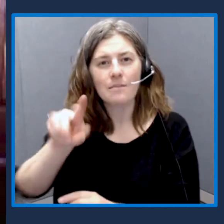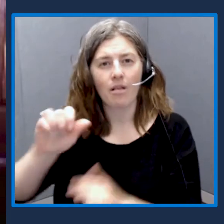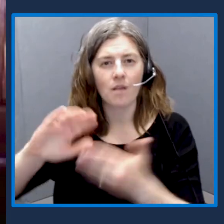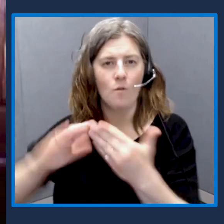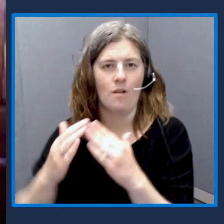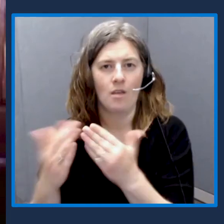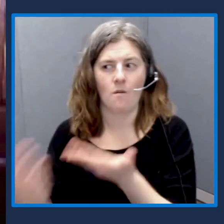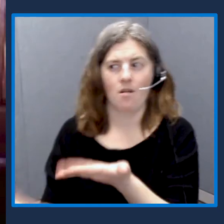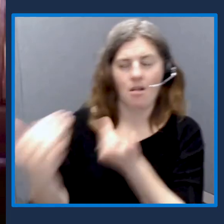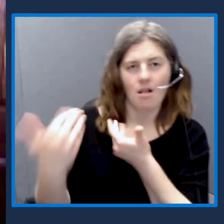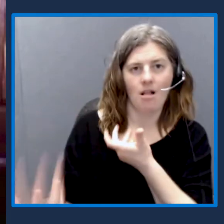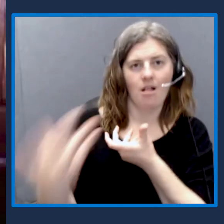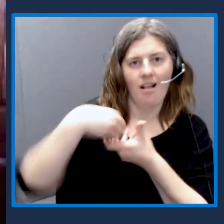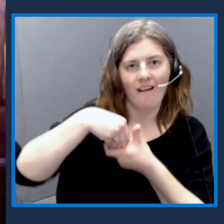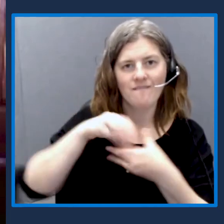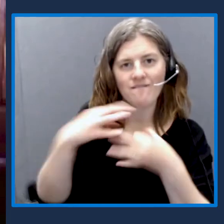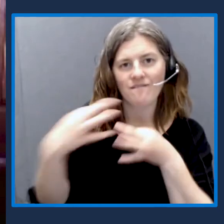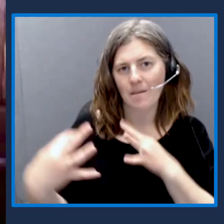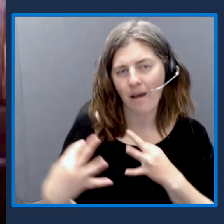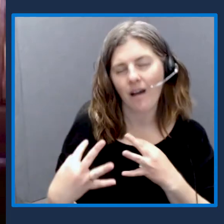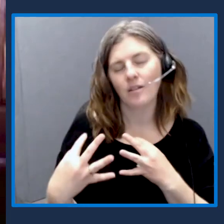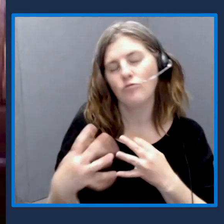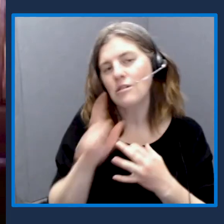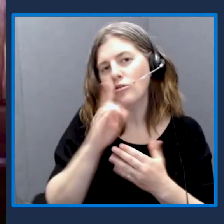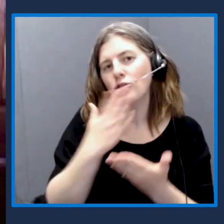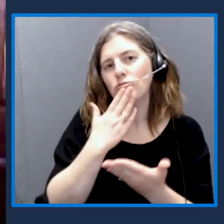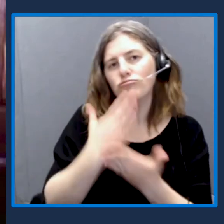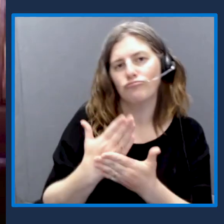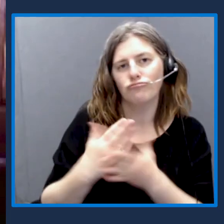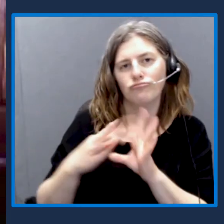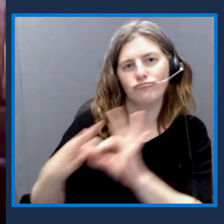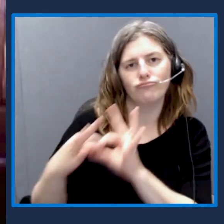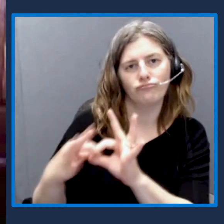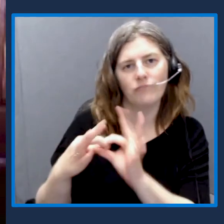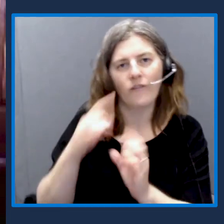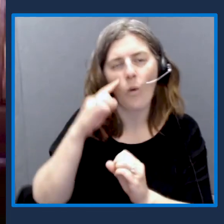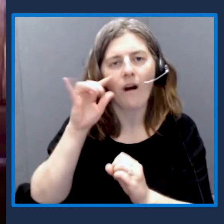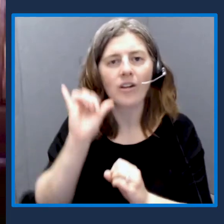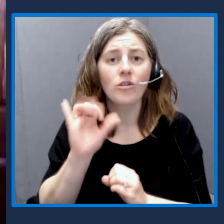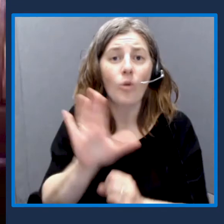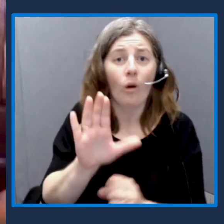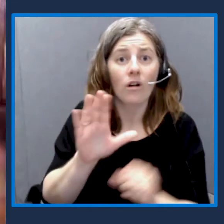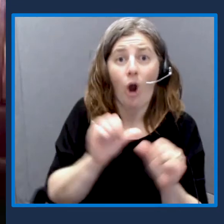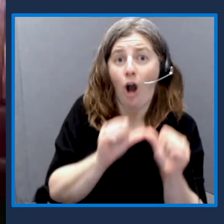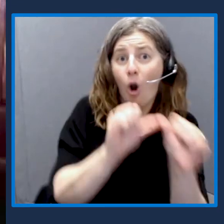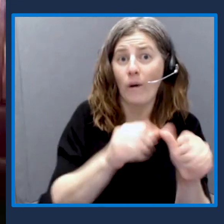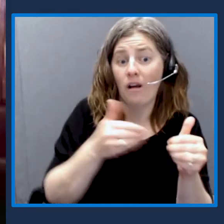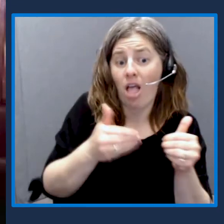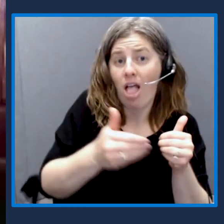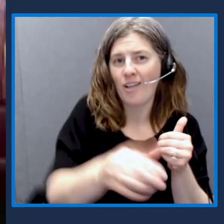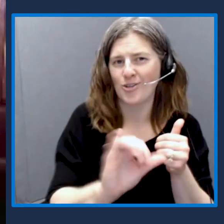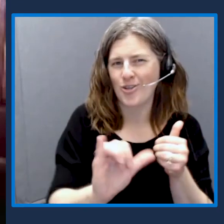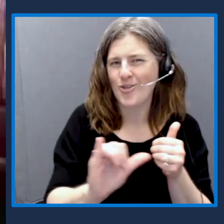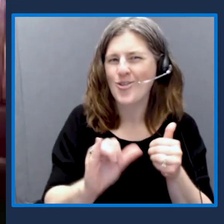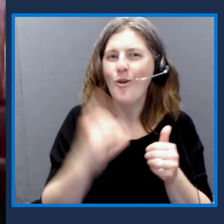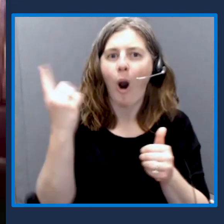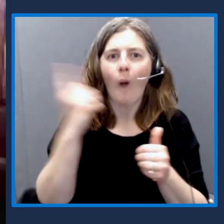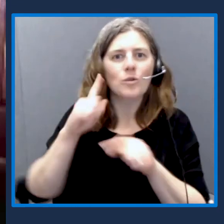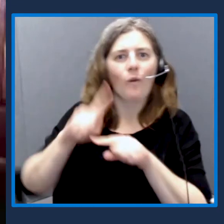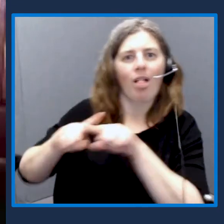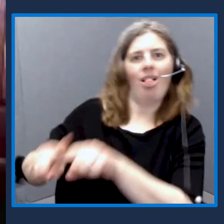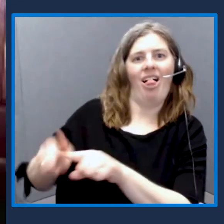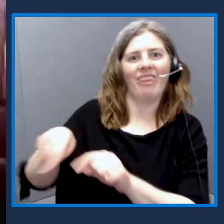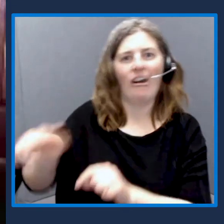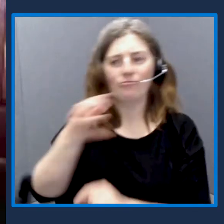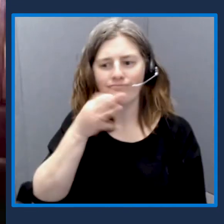communities to provide feedback for you ongoingly, because you're always going to need it.